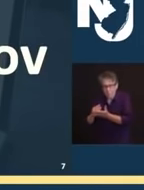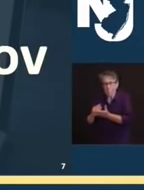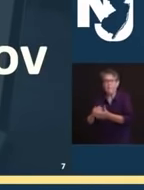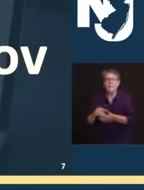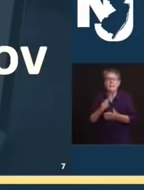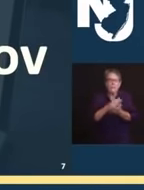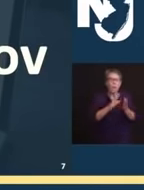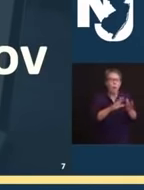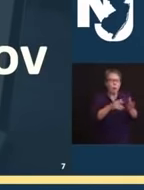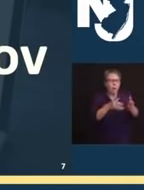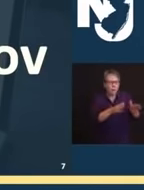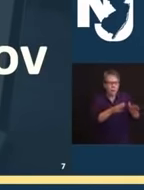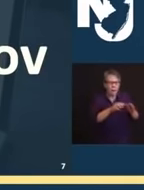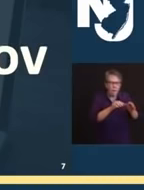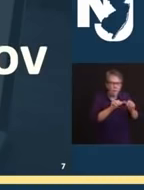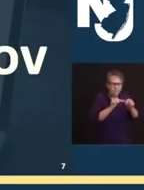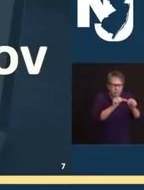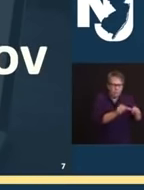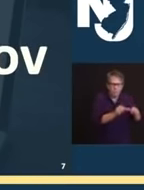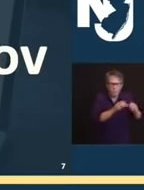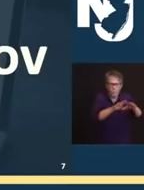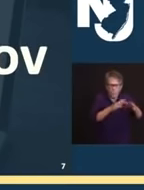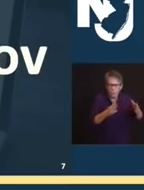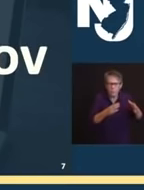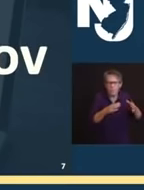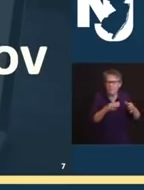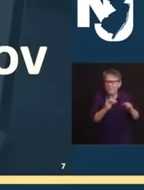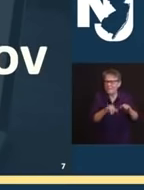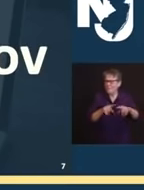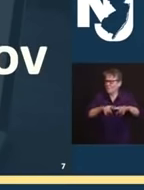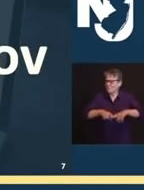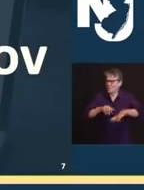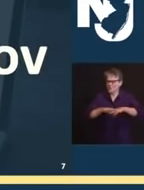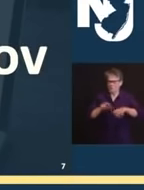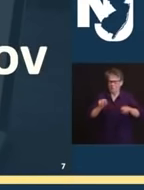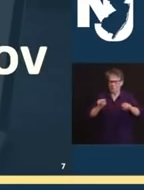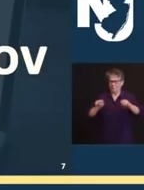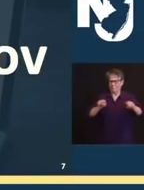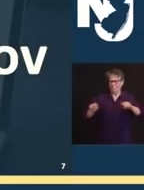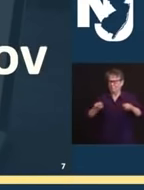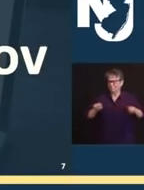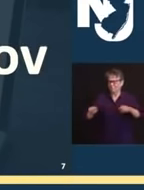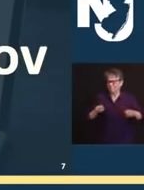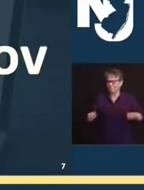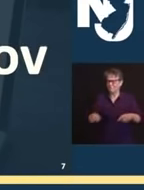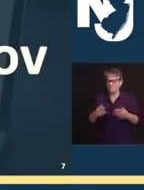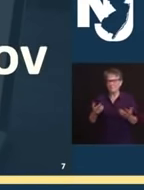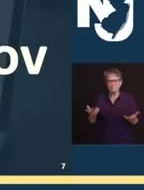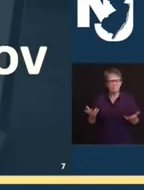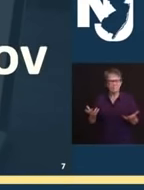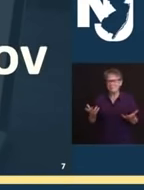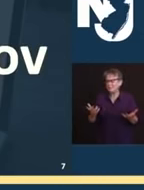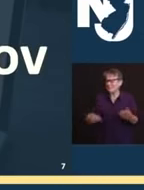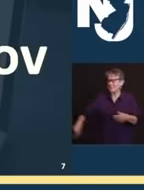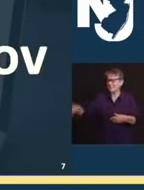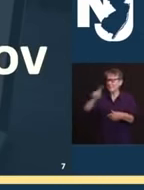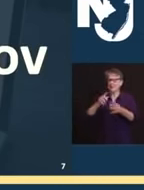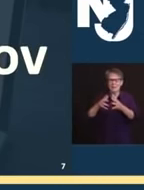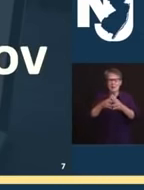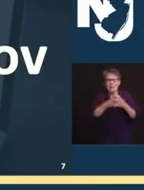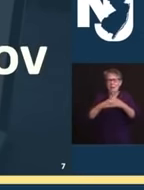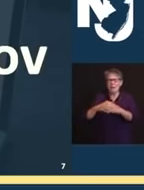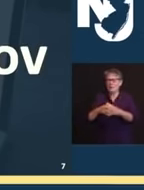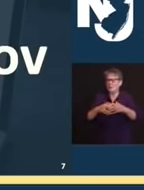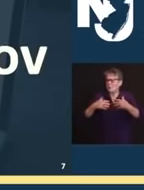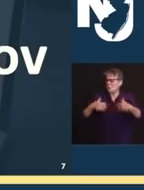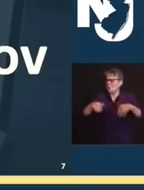Judy, every day. And New Jersey is back at levels we thought we left behind months ago. We have to snap